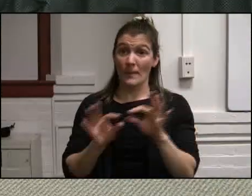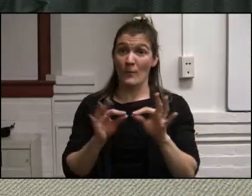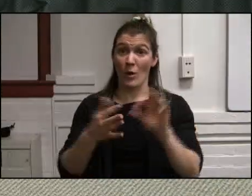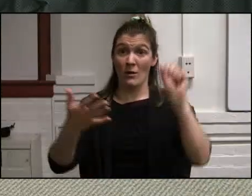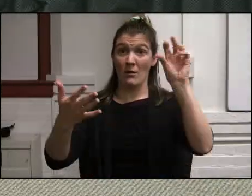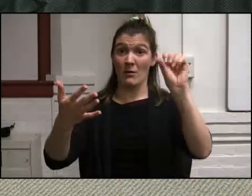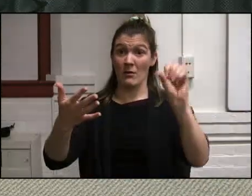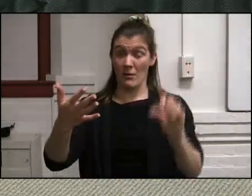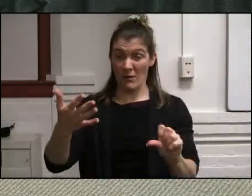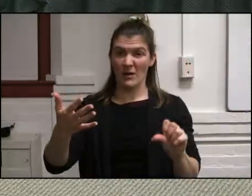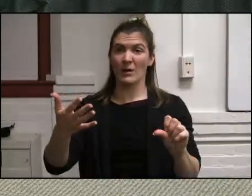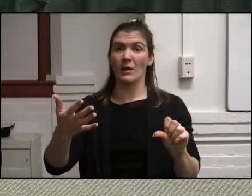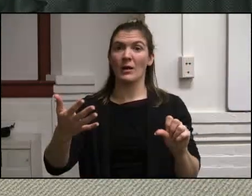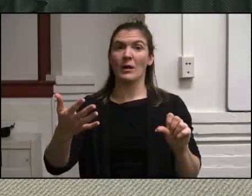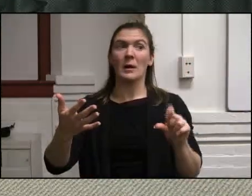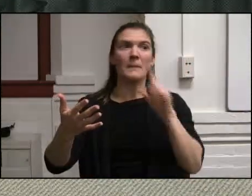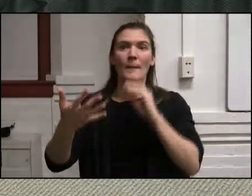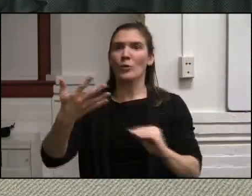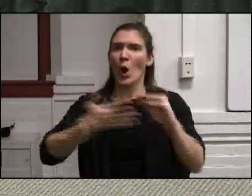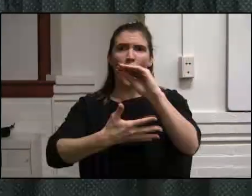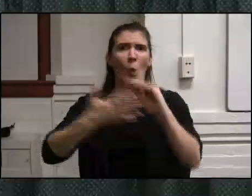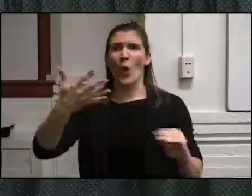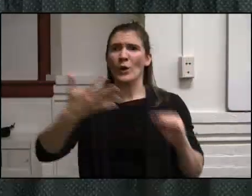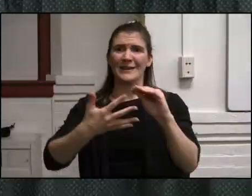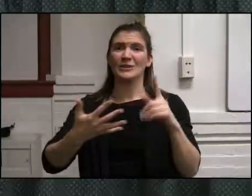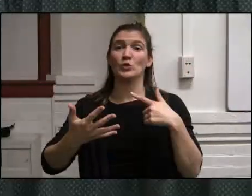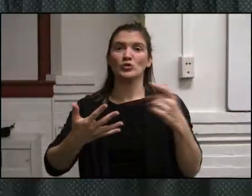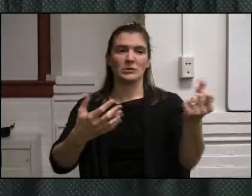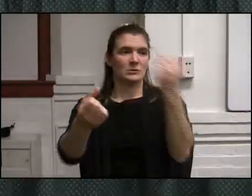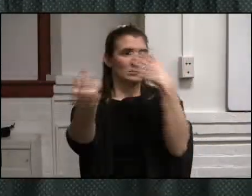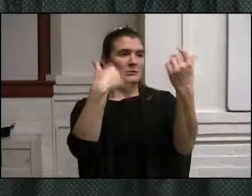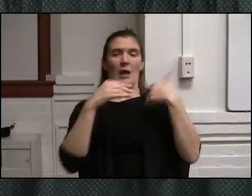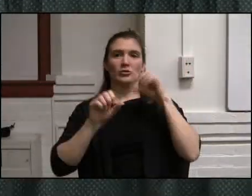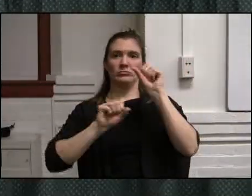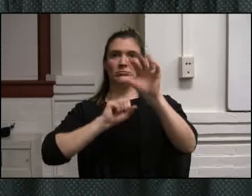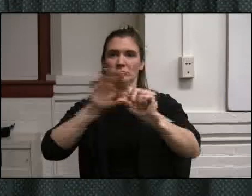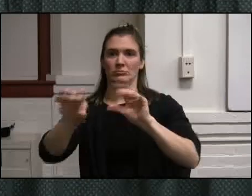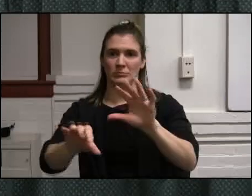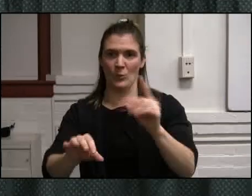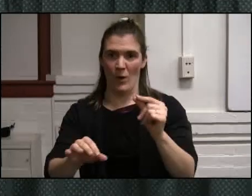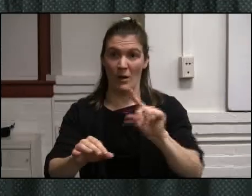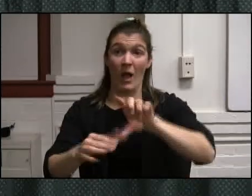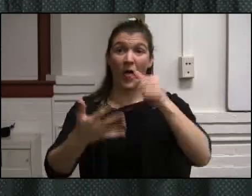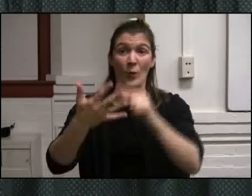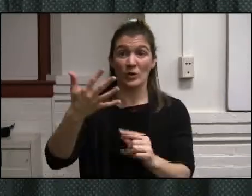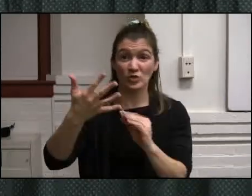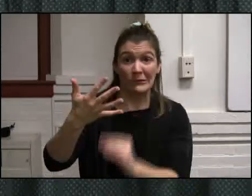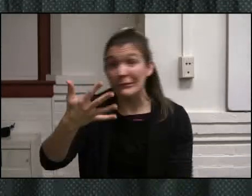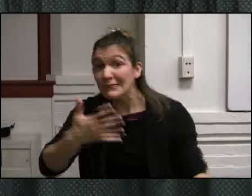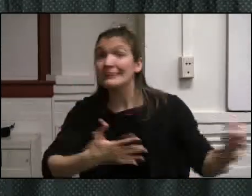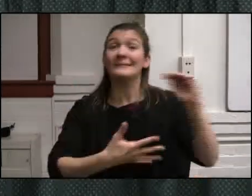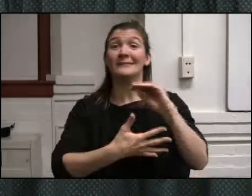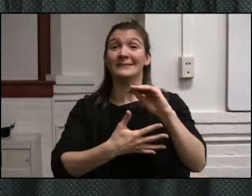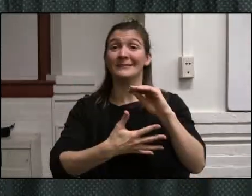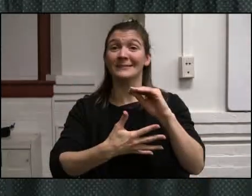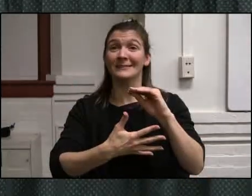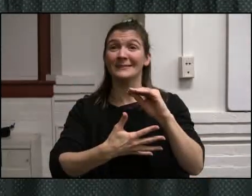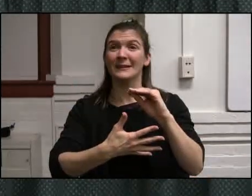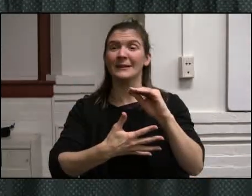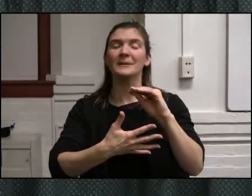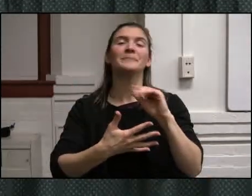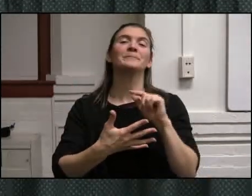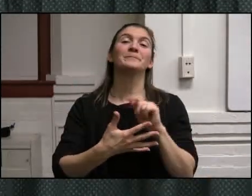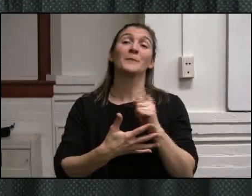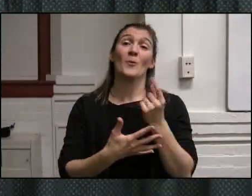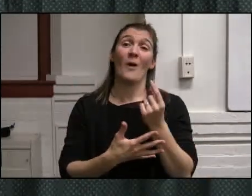in which you raised them during our first review, which is why this one, which otherwise probably should have been first, has appeared here in the middle